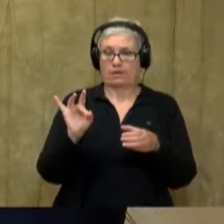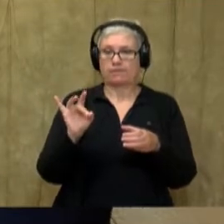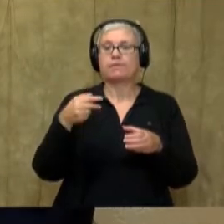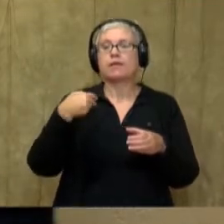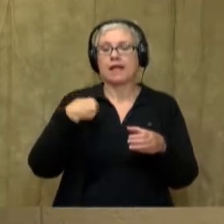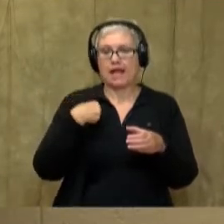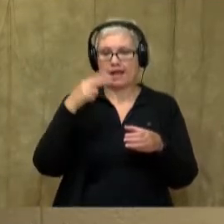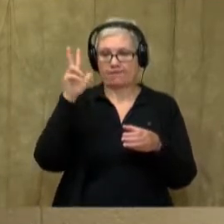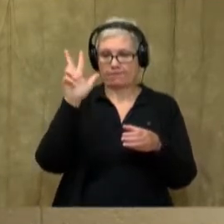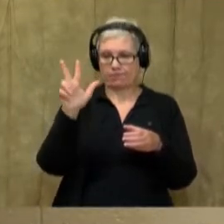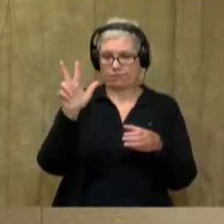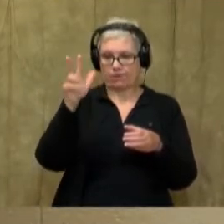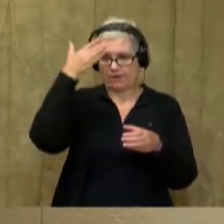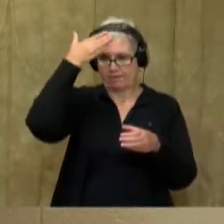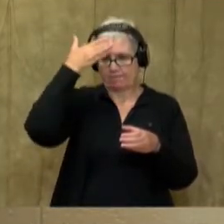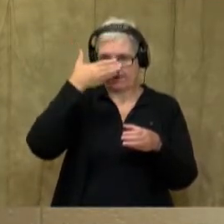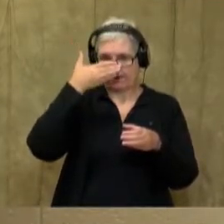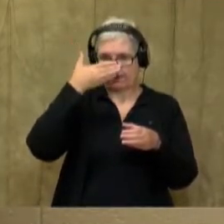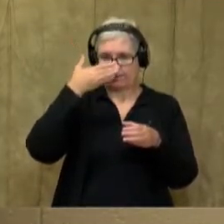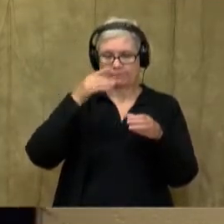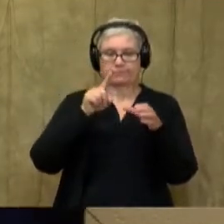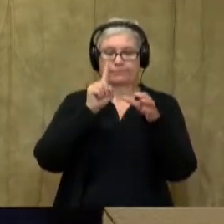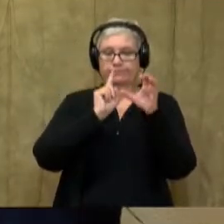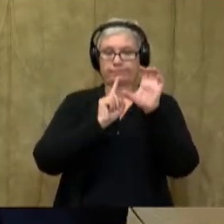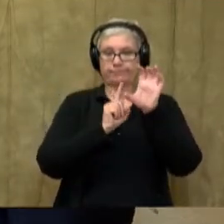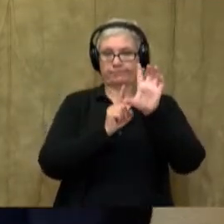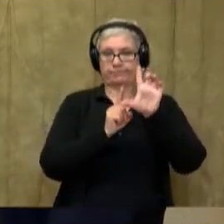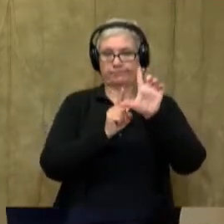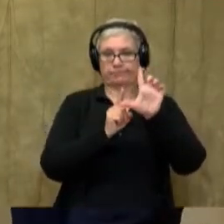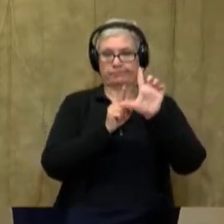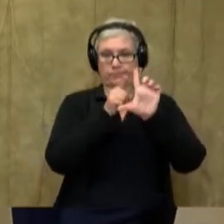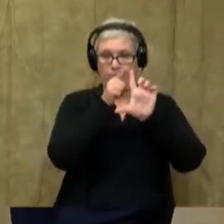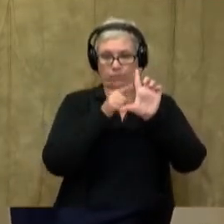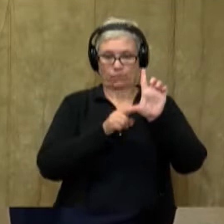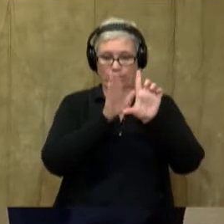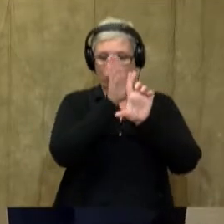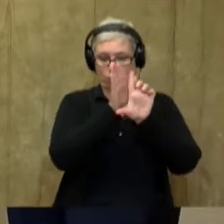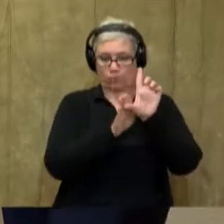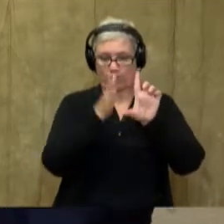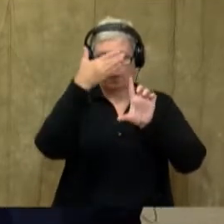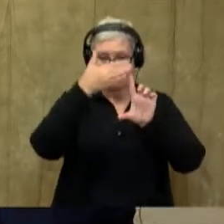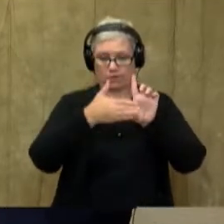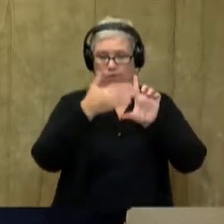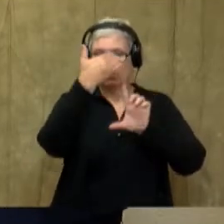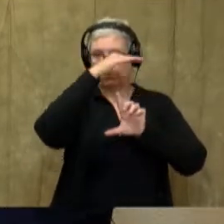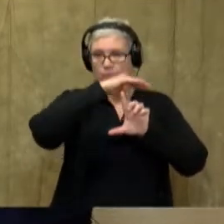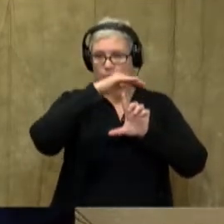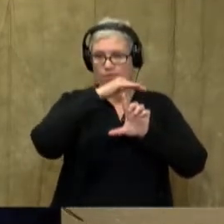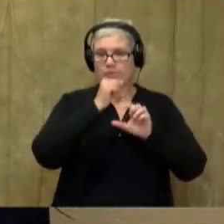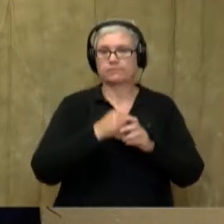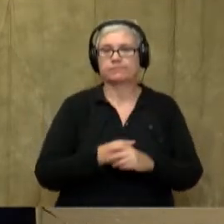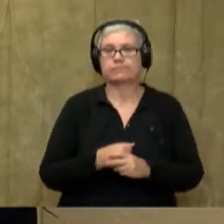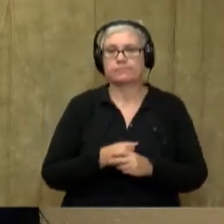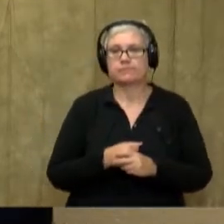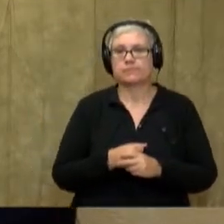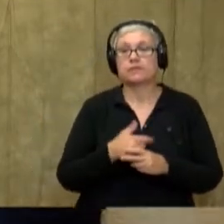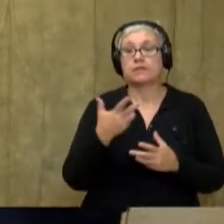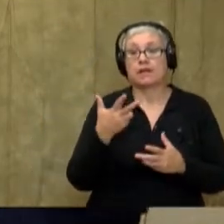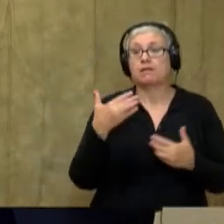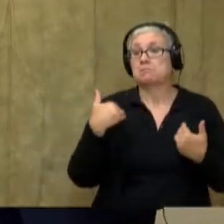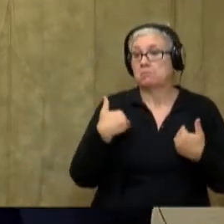are going to have 3 faces, 1, 2, 3, that are covered in paint. When I'm looking at a 3x3x3